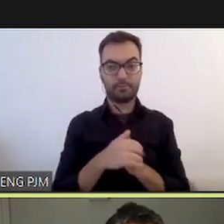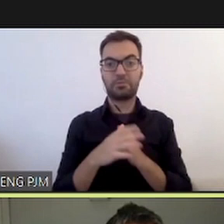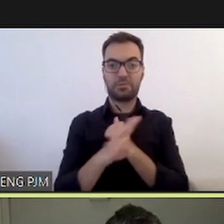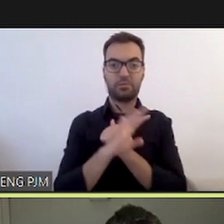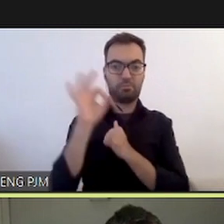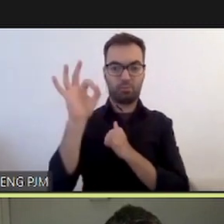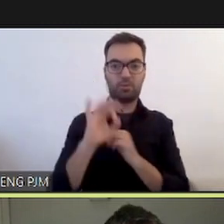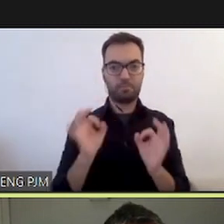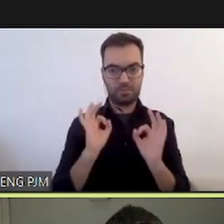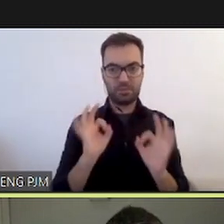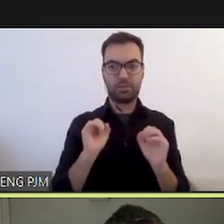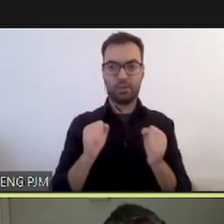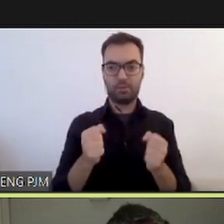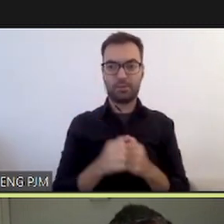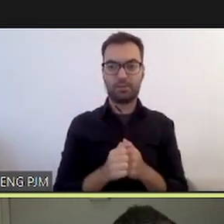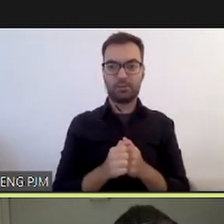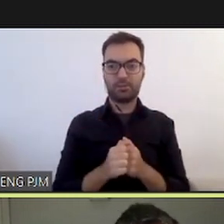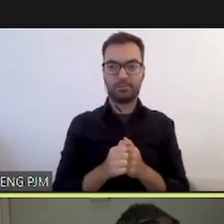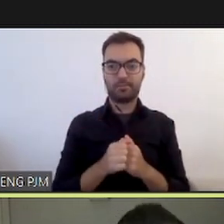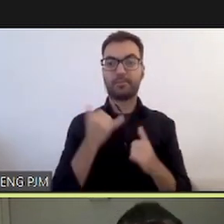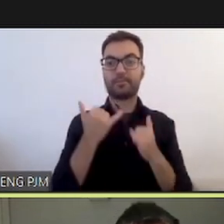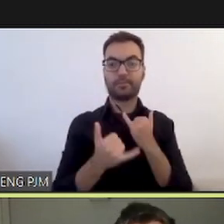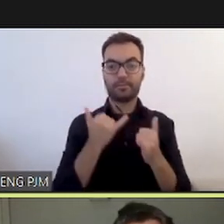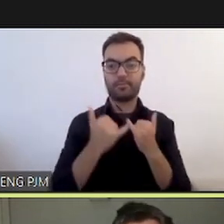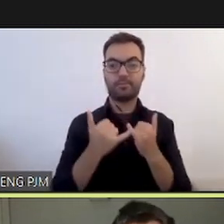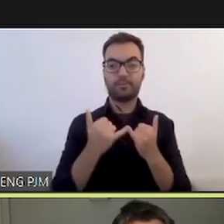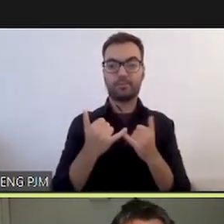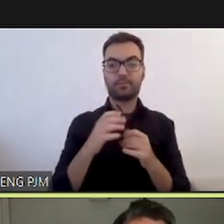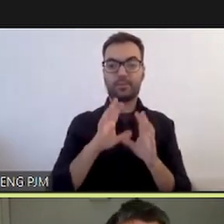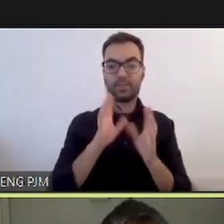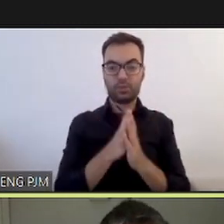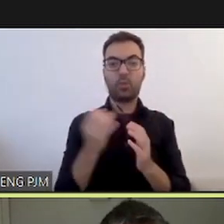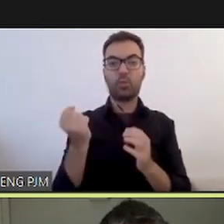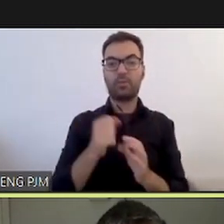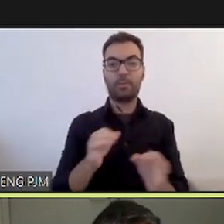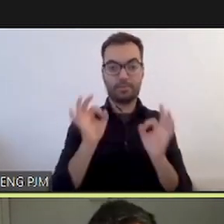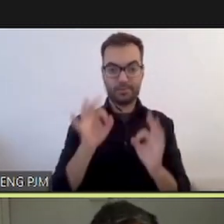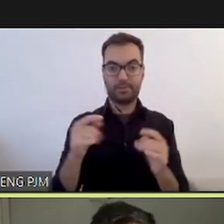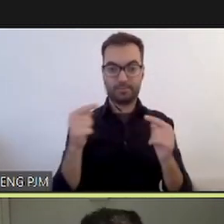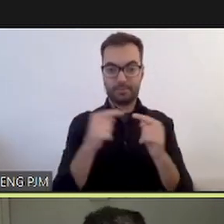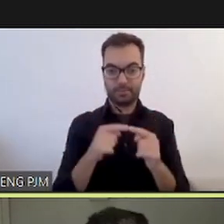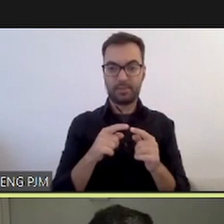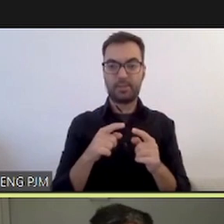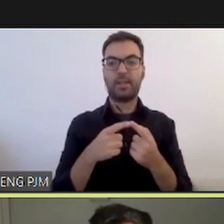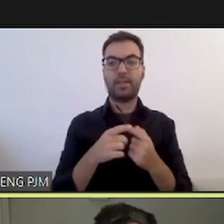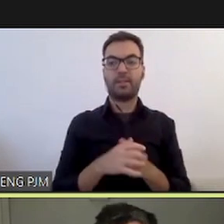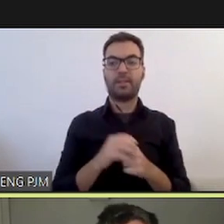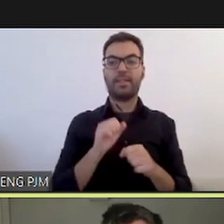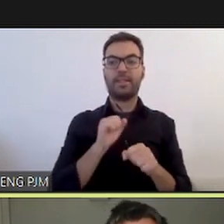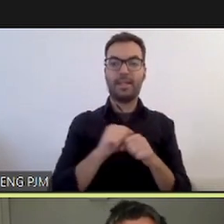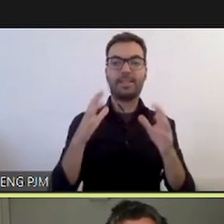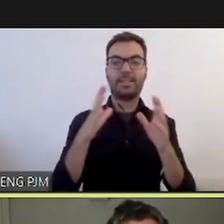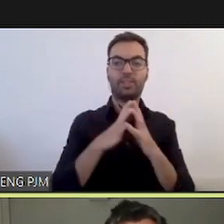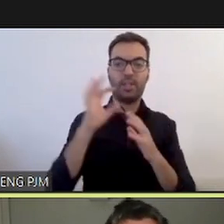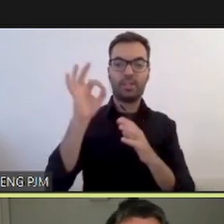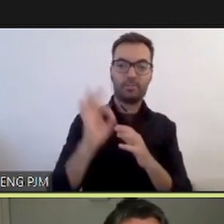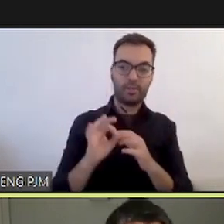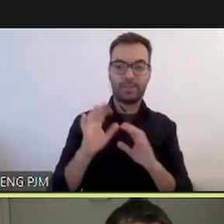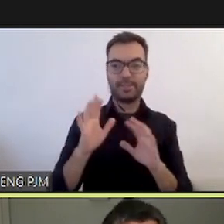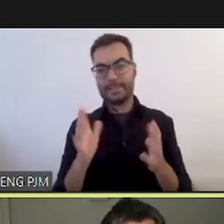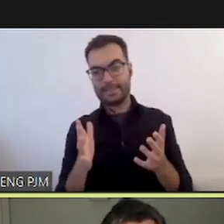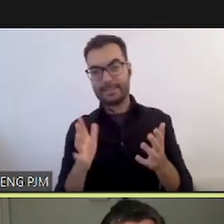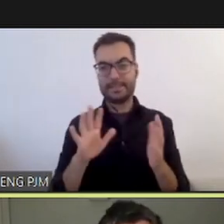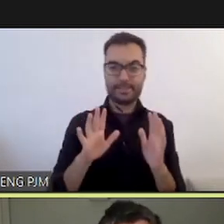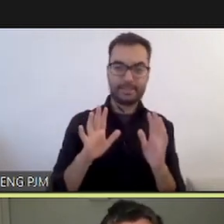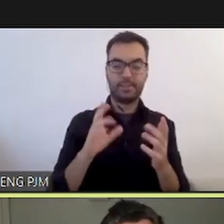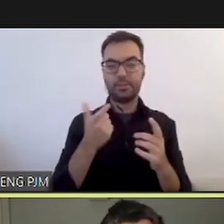90% reliability if we using everything according to the book. So still there is a 10% that might not be announced by the